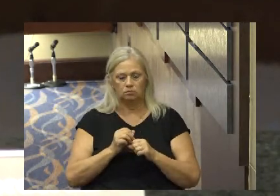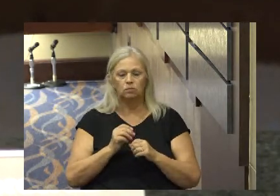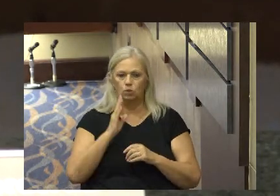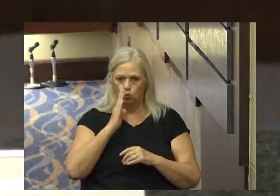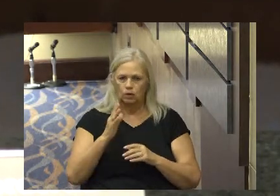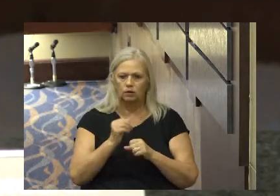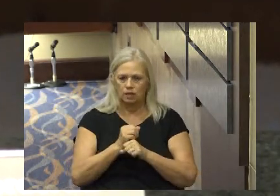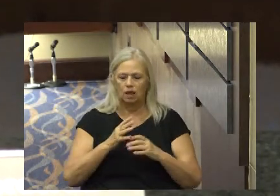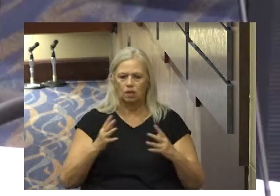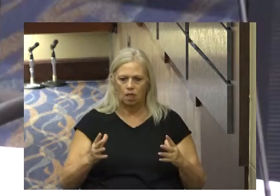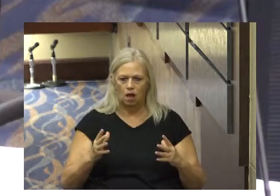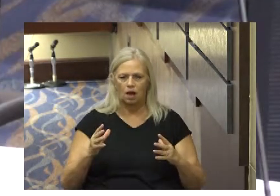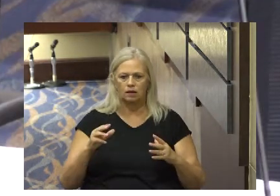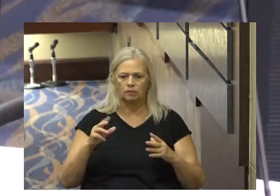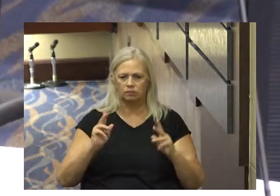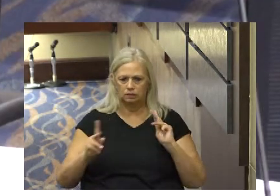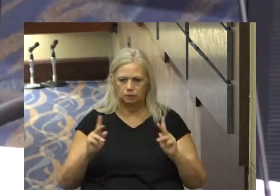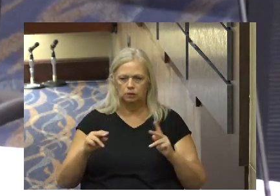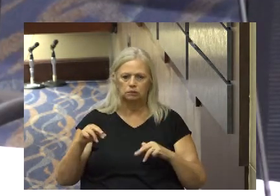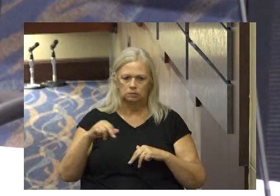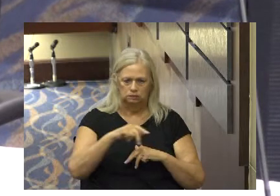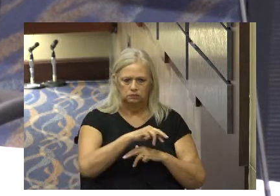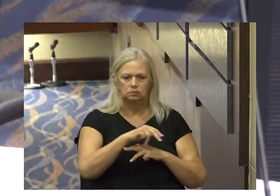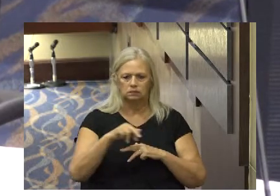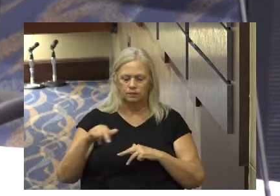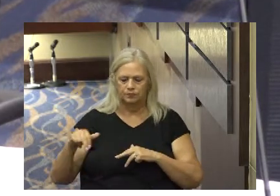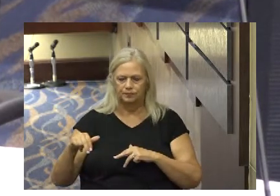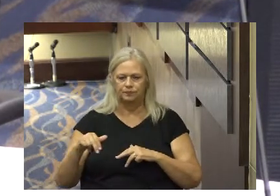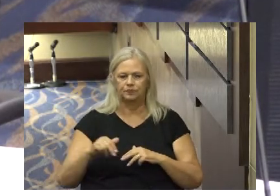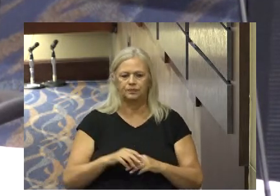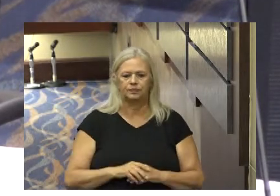Absolutely. at night as well. Yeah. Thank you.